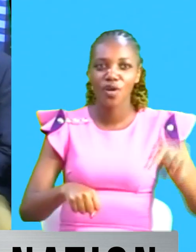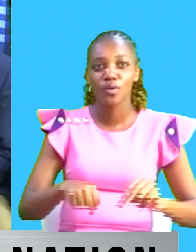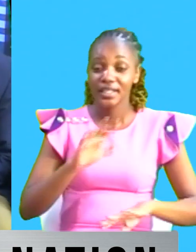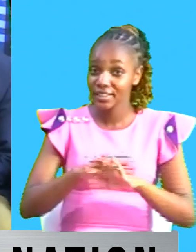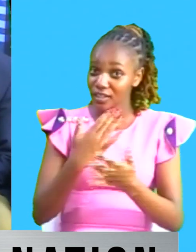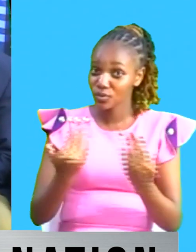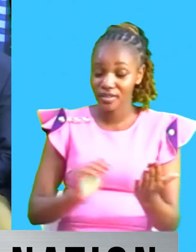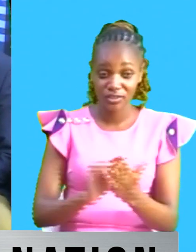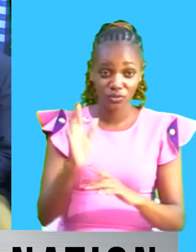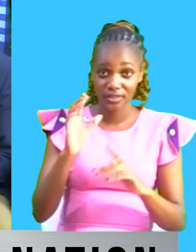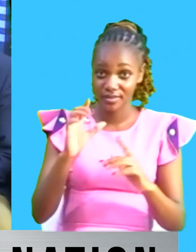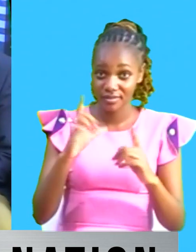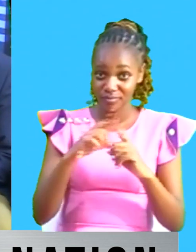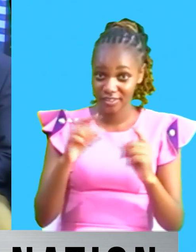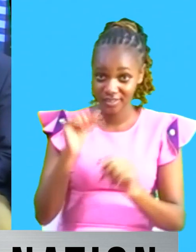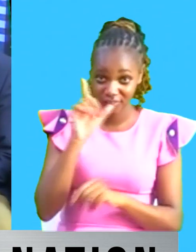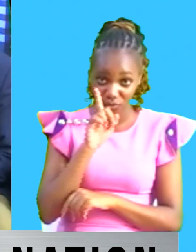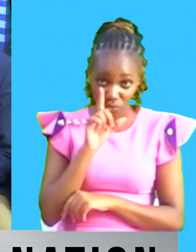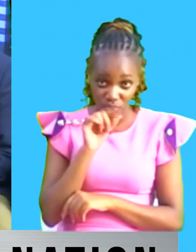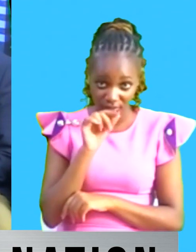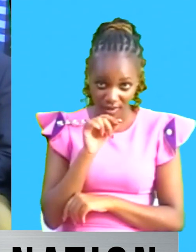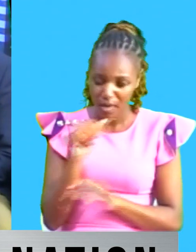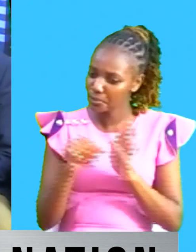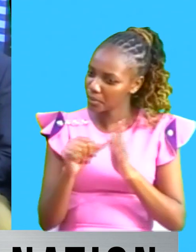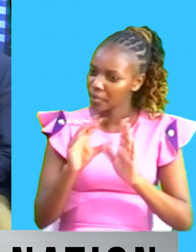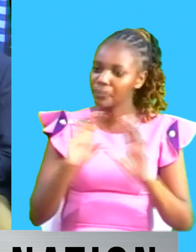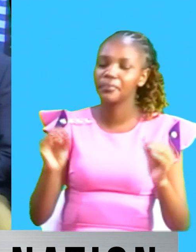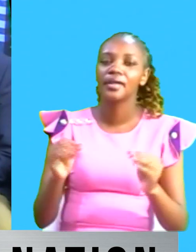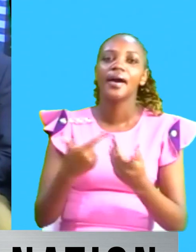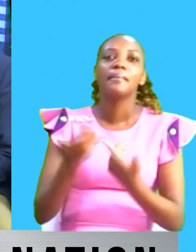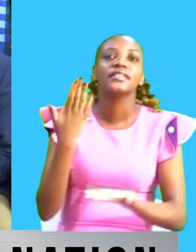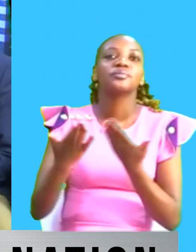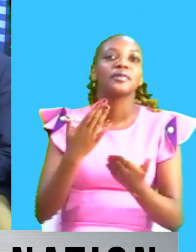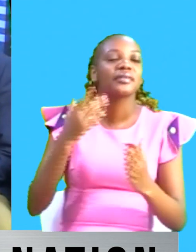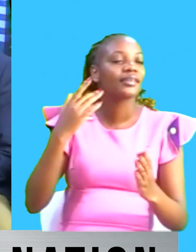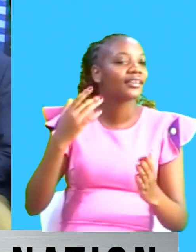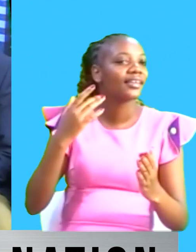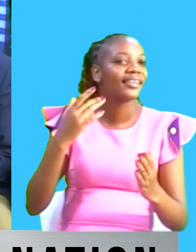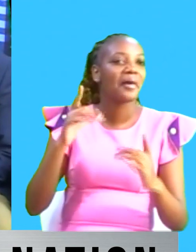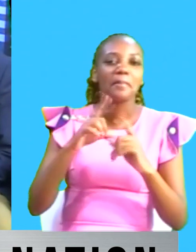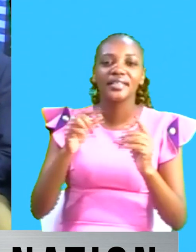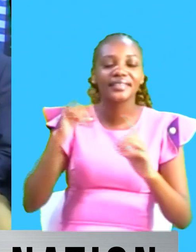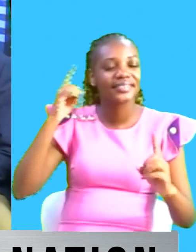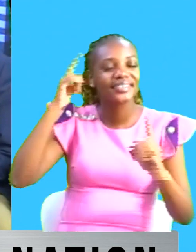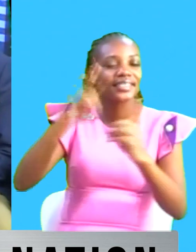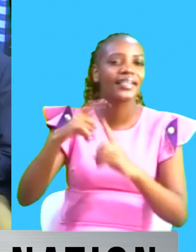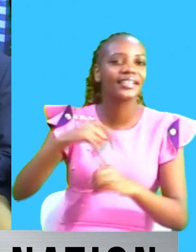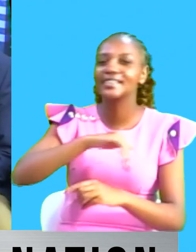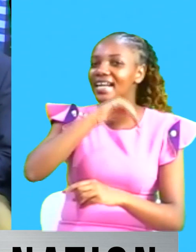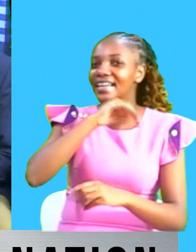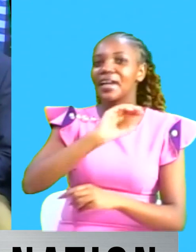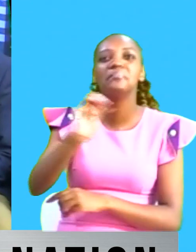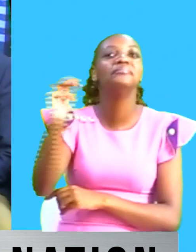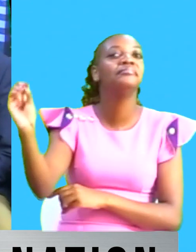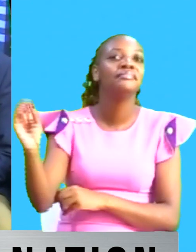do a tweet, because a tweet maybe doesn't even target the former prime minister. It was